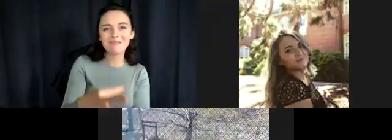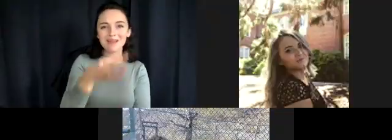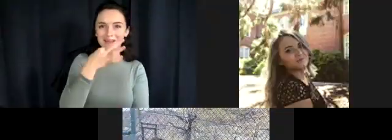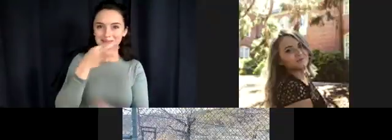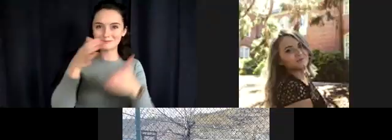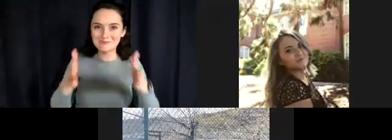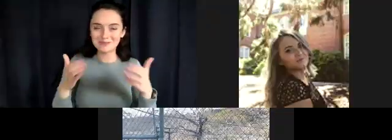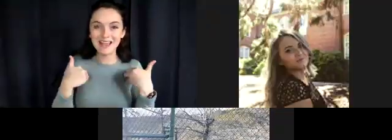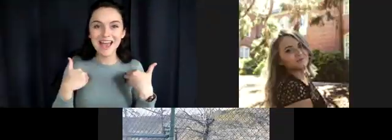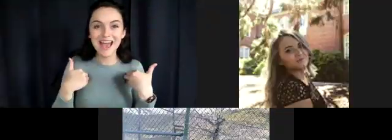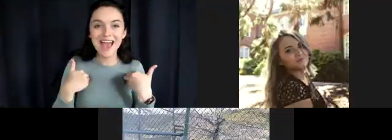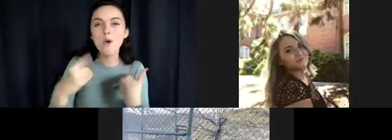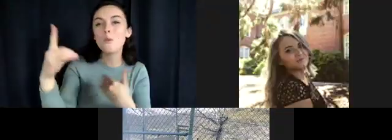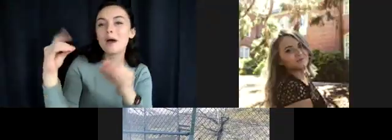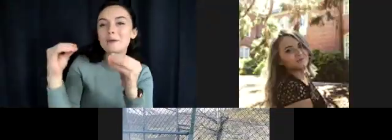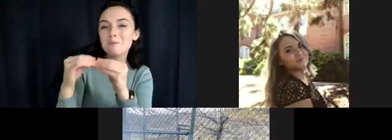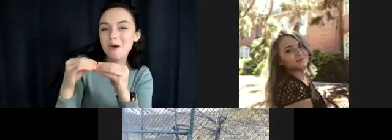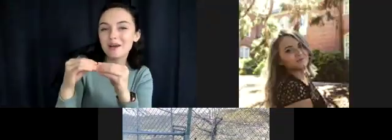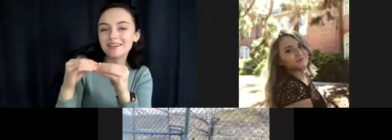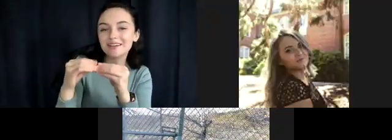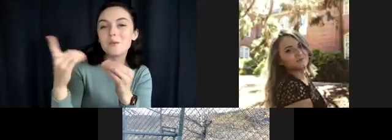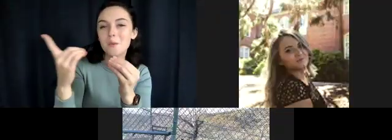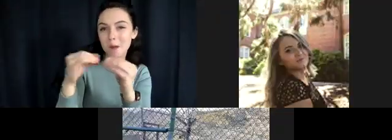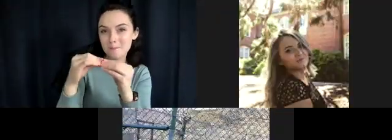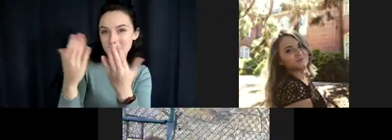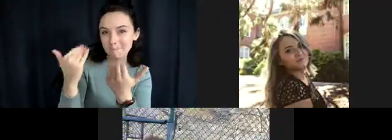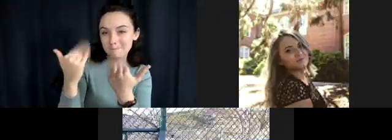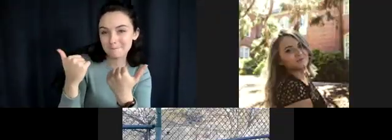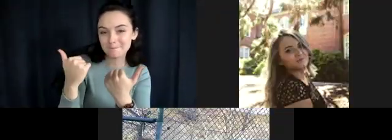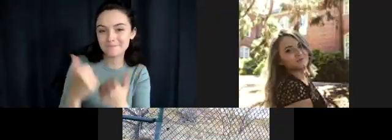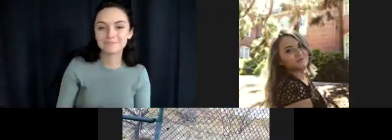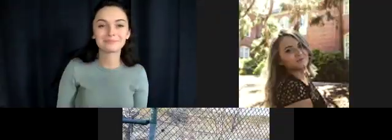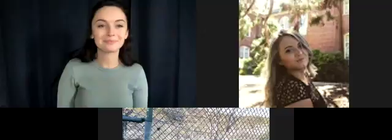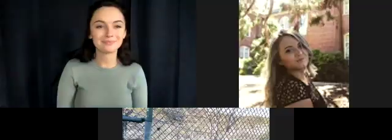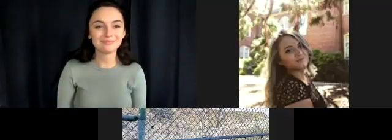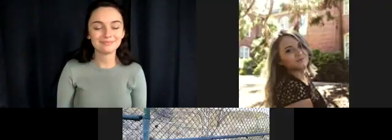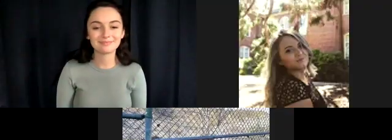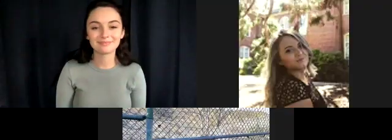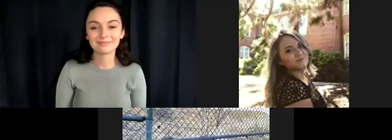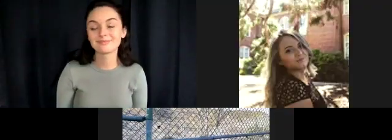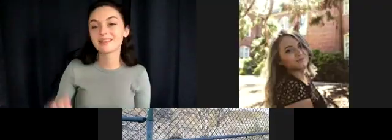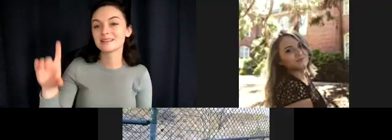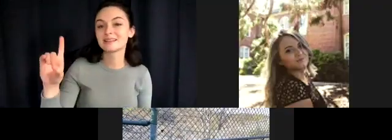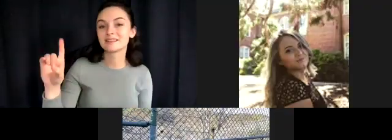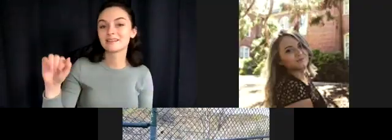how about 1 more question for the lions and then we'll give these people a break here. Danielle?